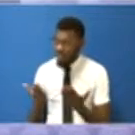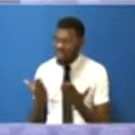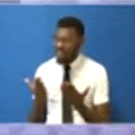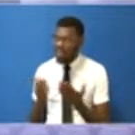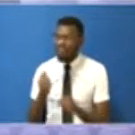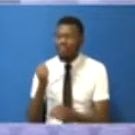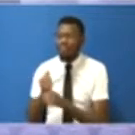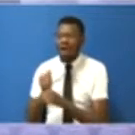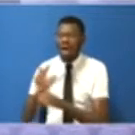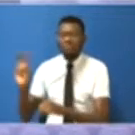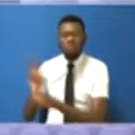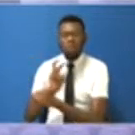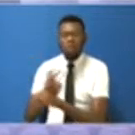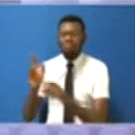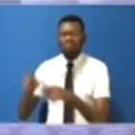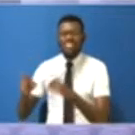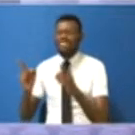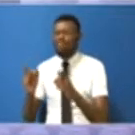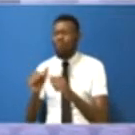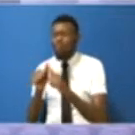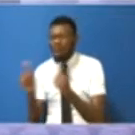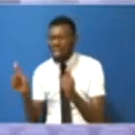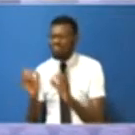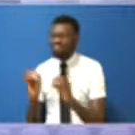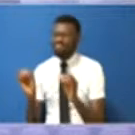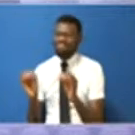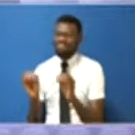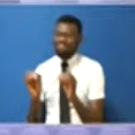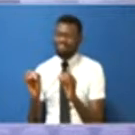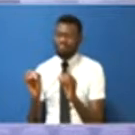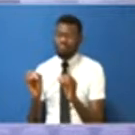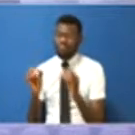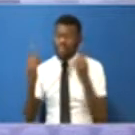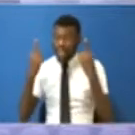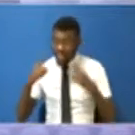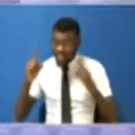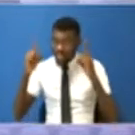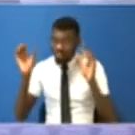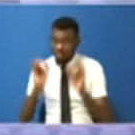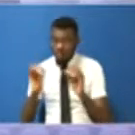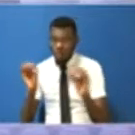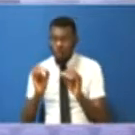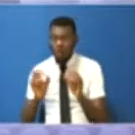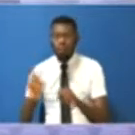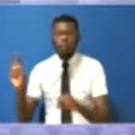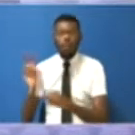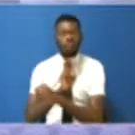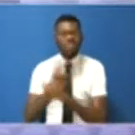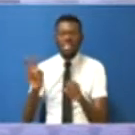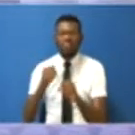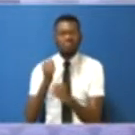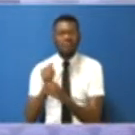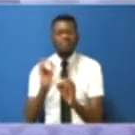oversight role he did not do very well and he actually did not succeed in that oversight role but the cartels we will deal